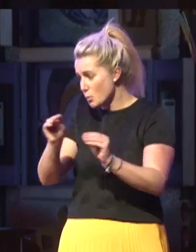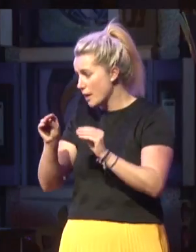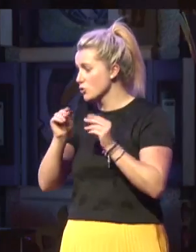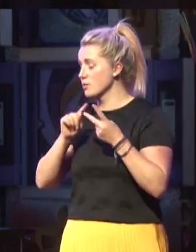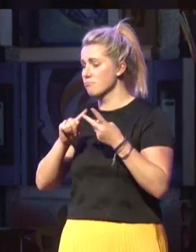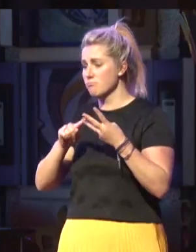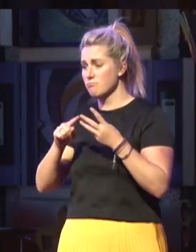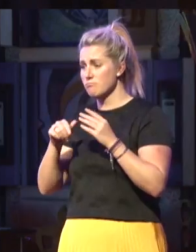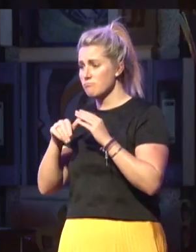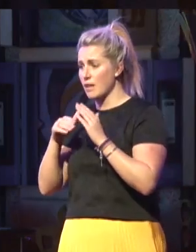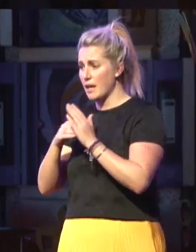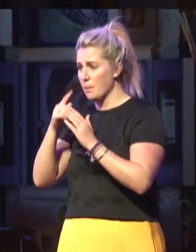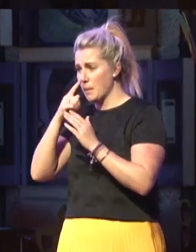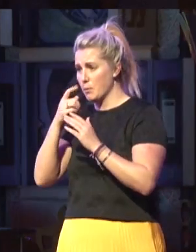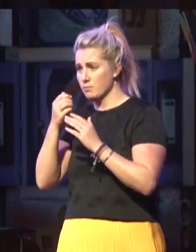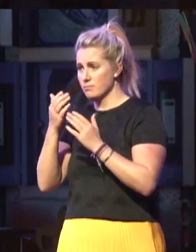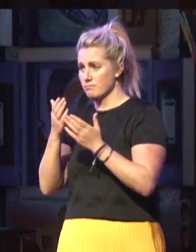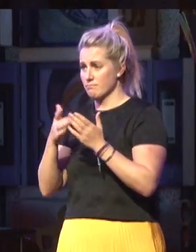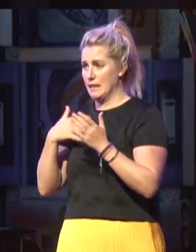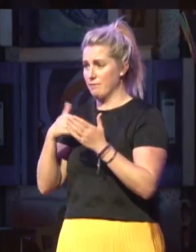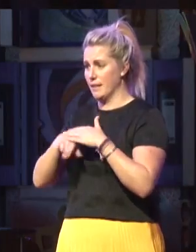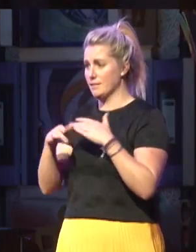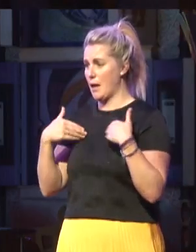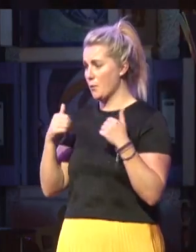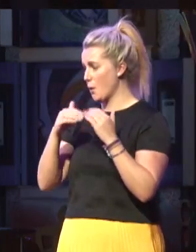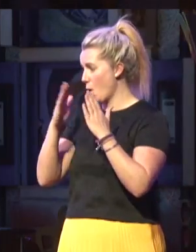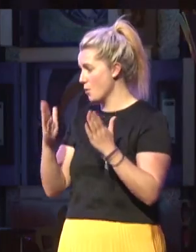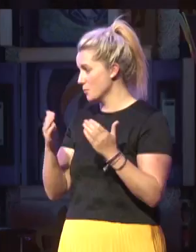help residents have a healthier home. Right.